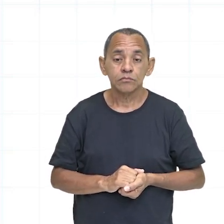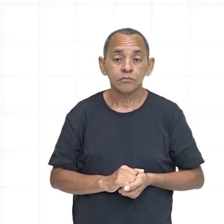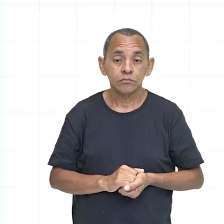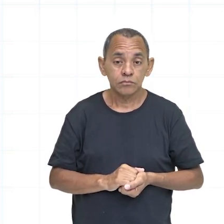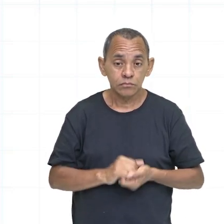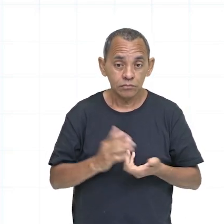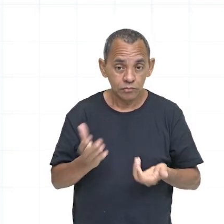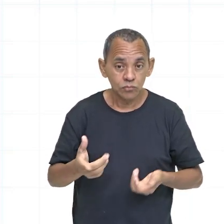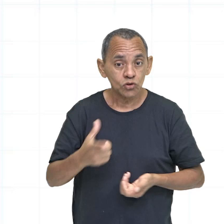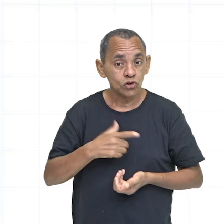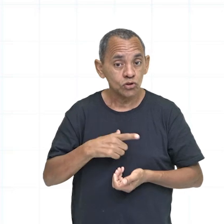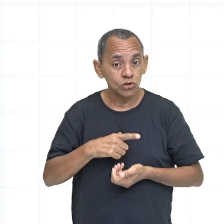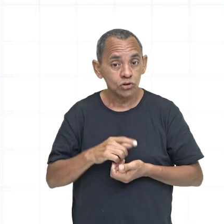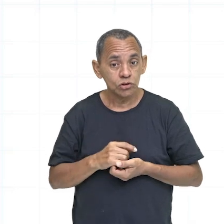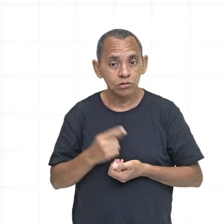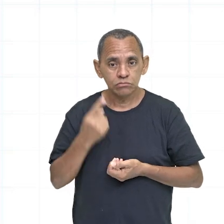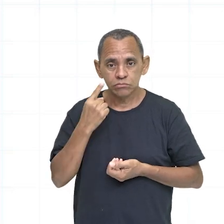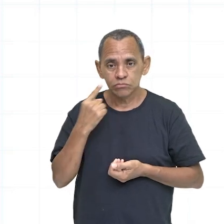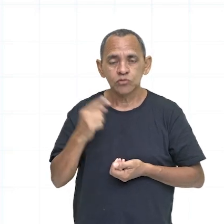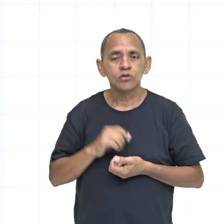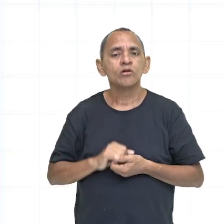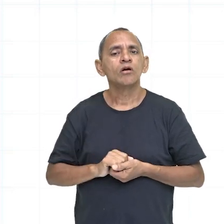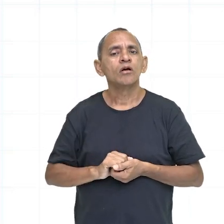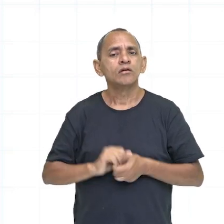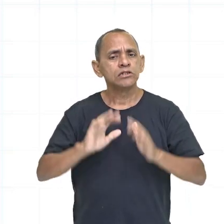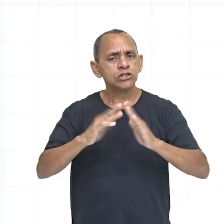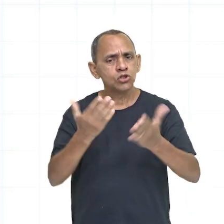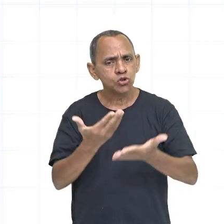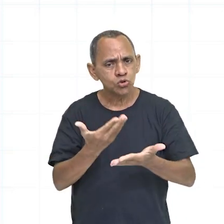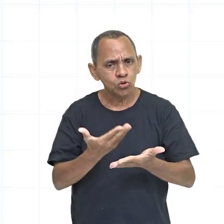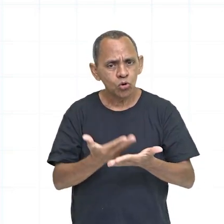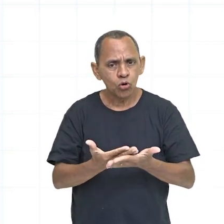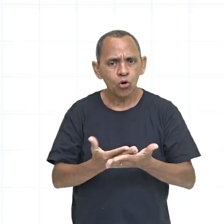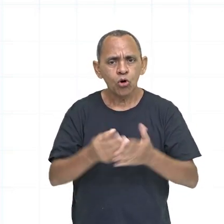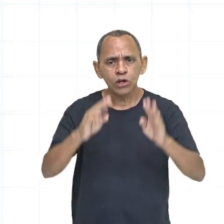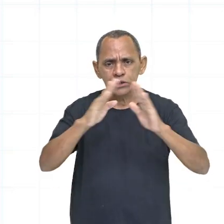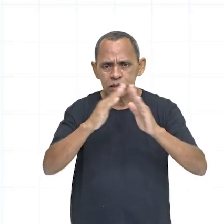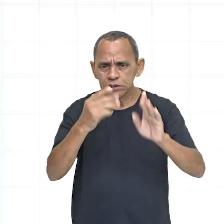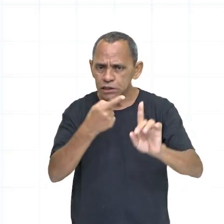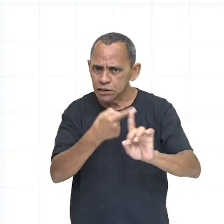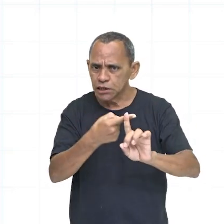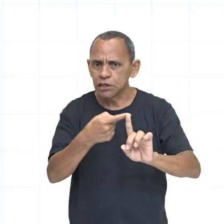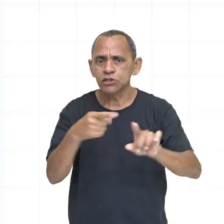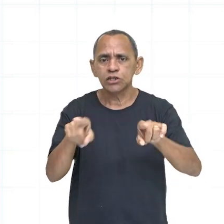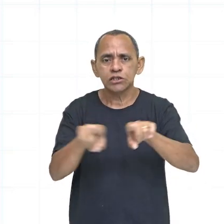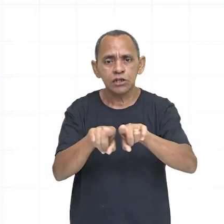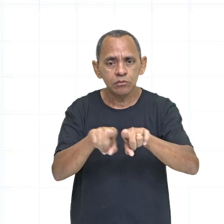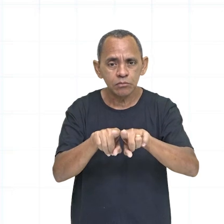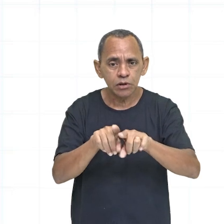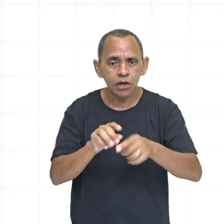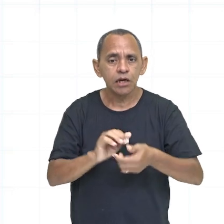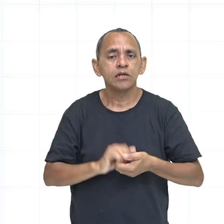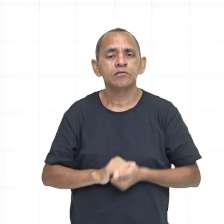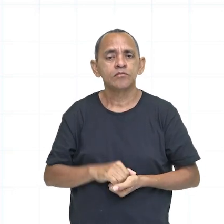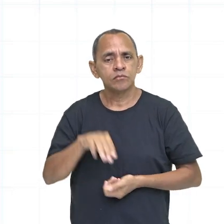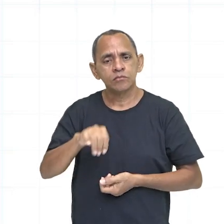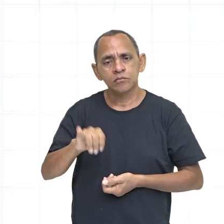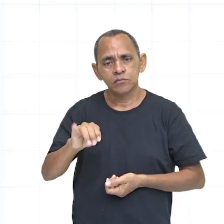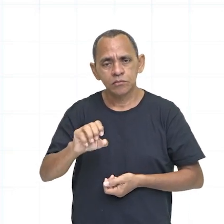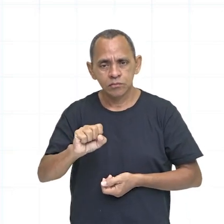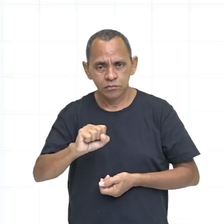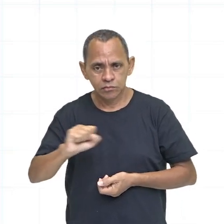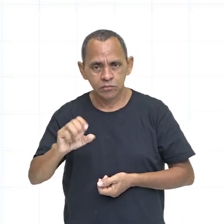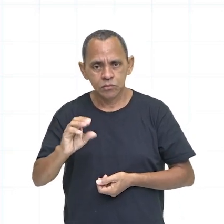aí, tinham schools, que são escolas, churches, que são as igrejas, and missions, as